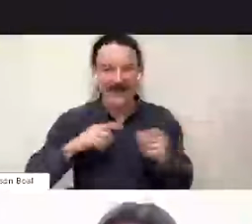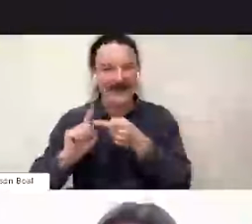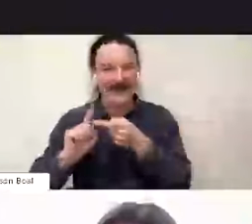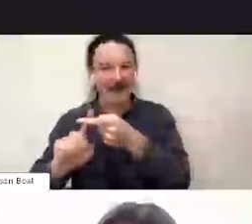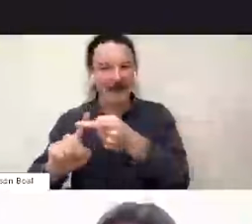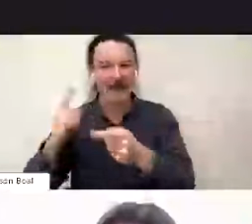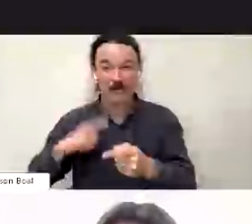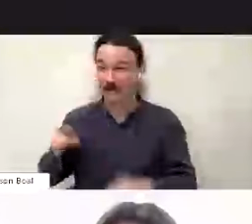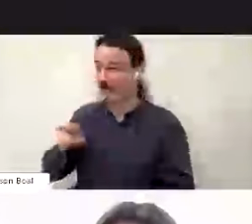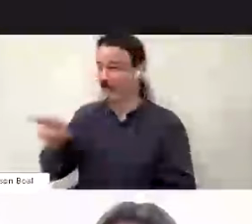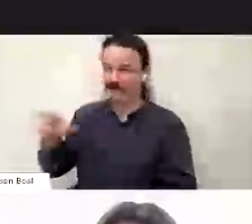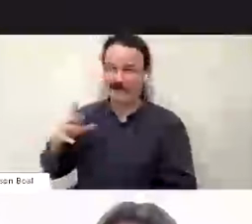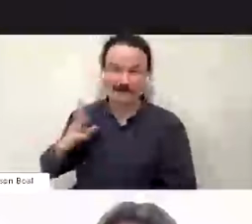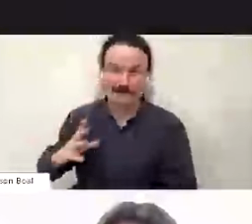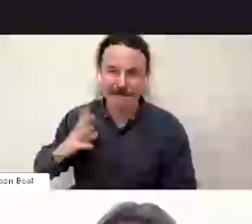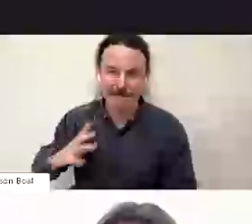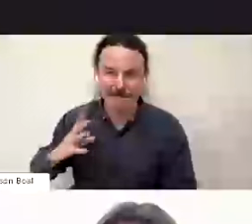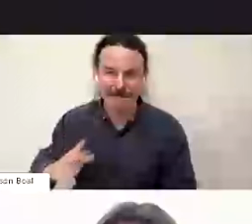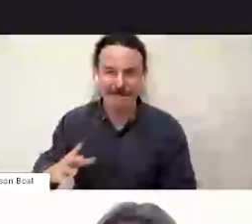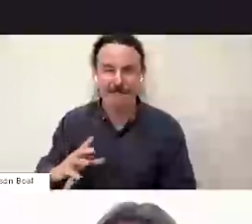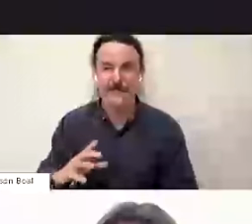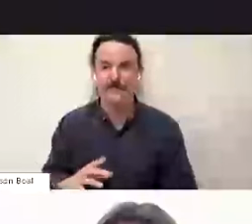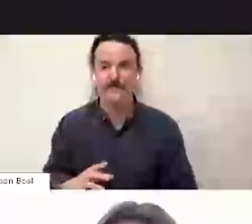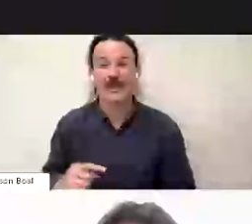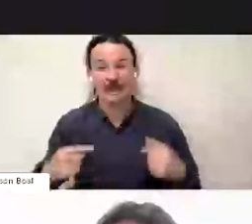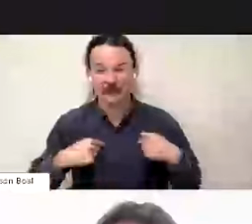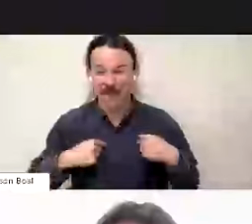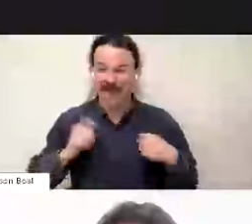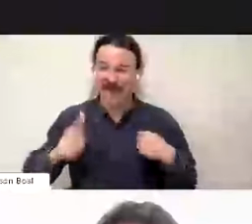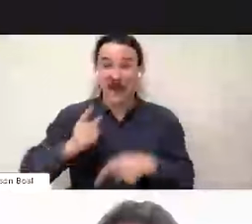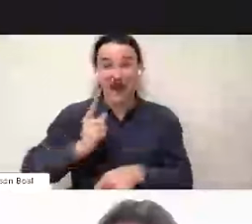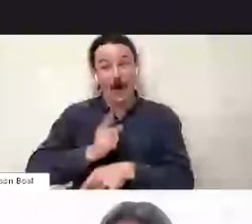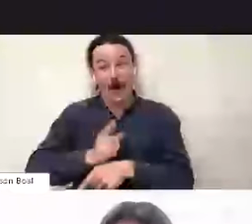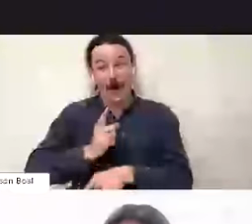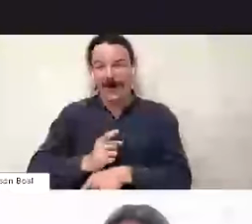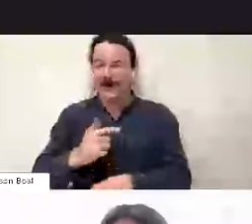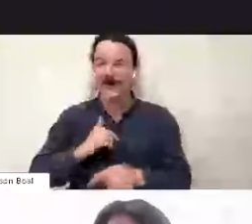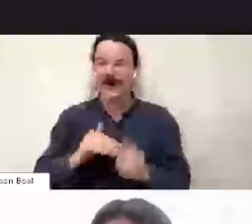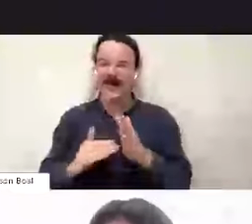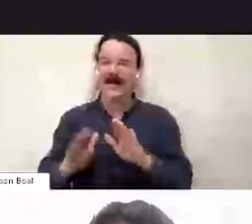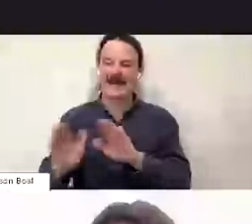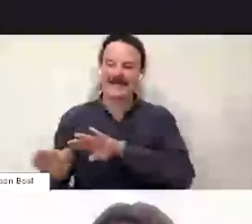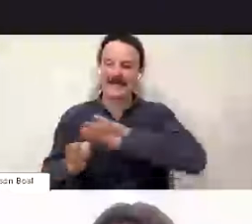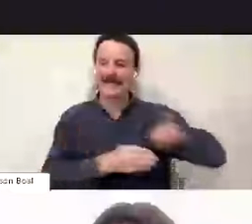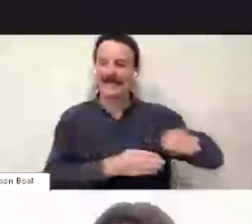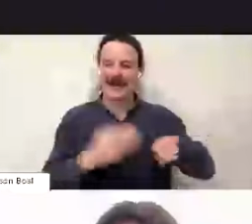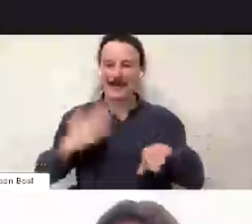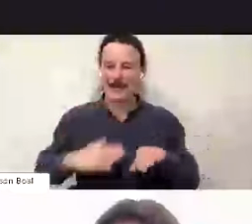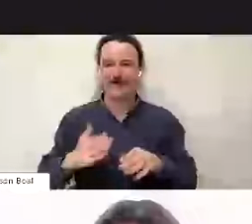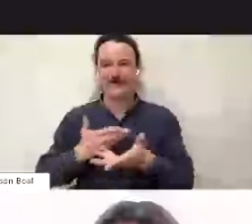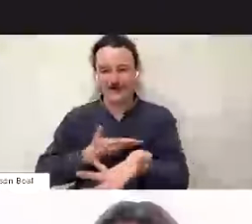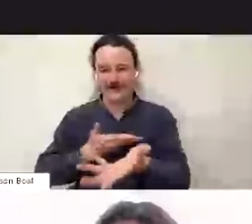of, I get to this point. I've done a lot of talking. I'll be really keen to do some back and forth, if that's all